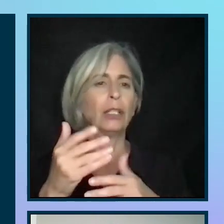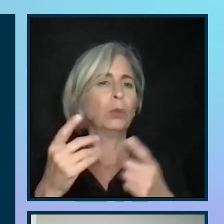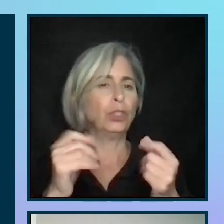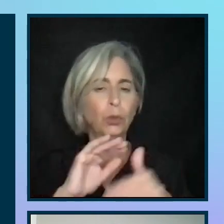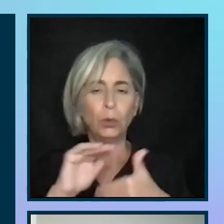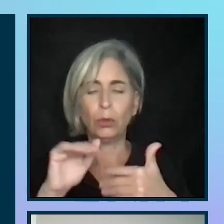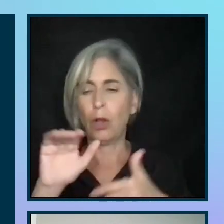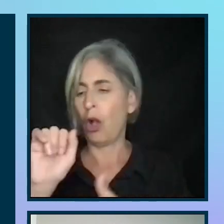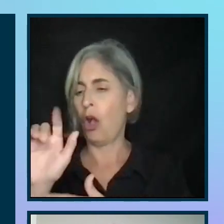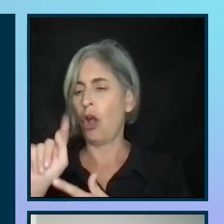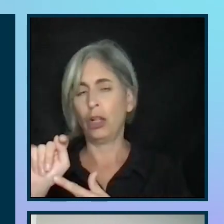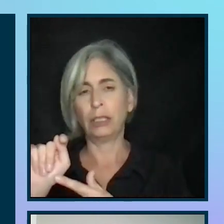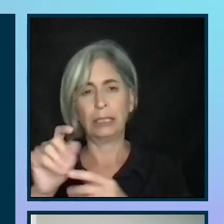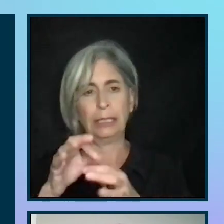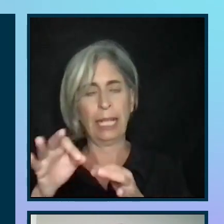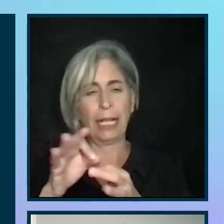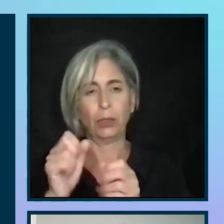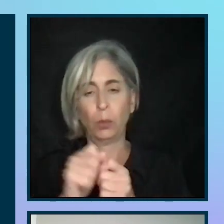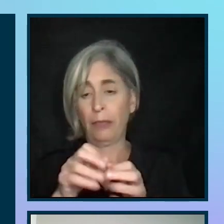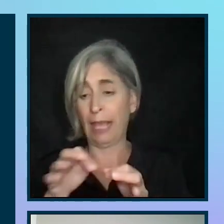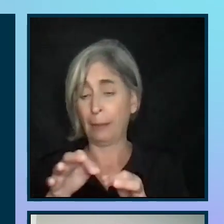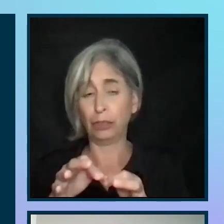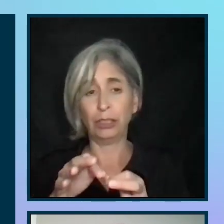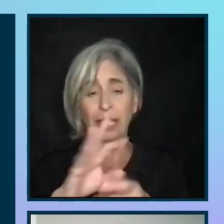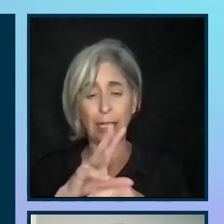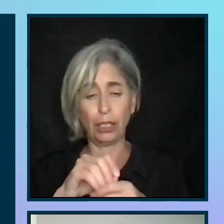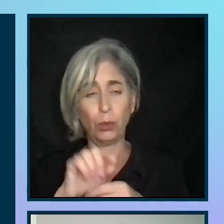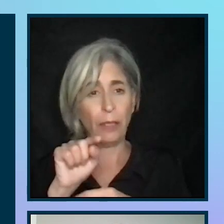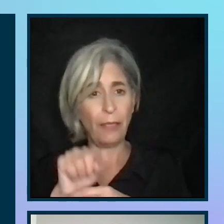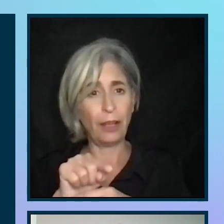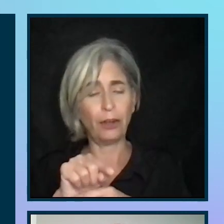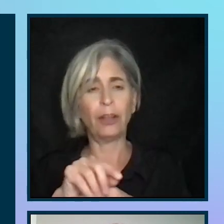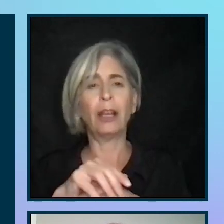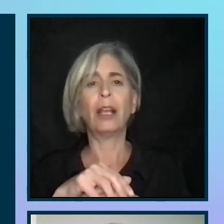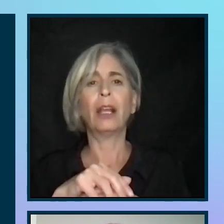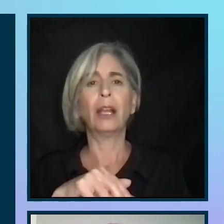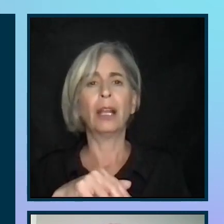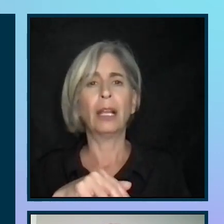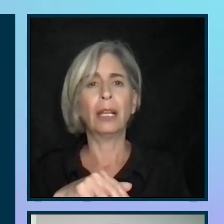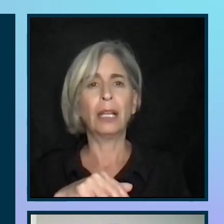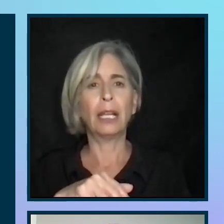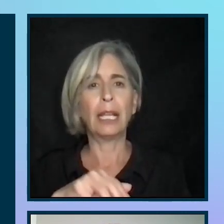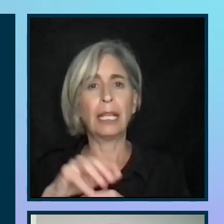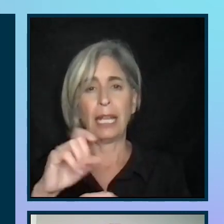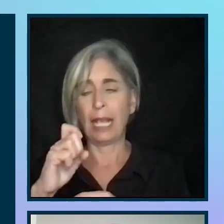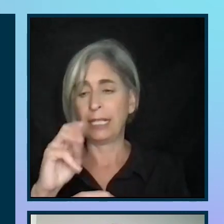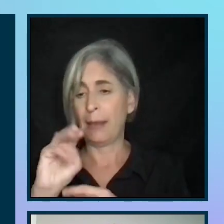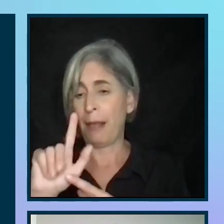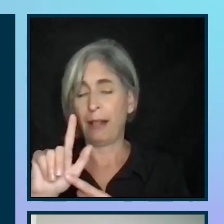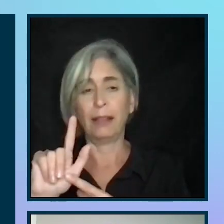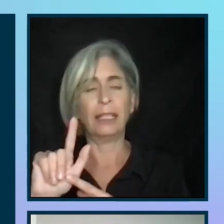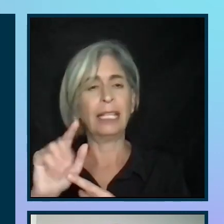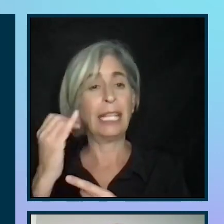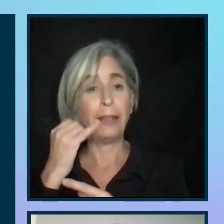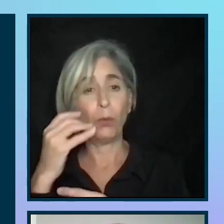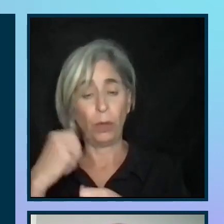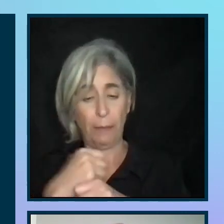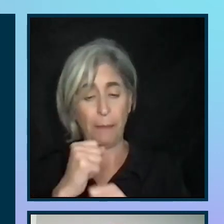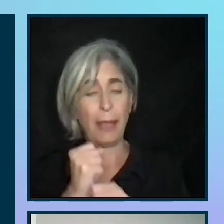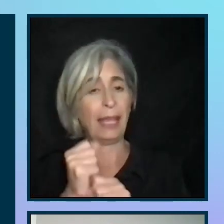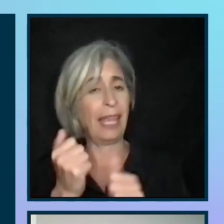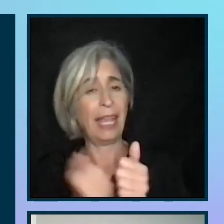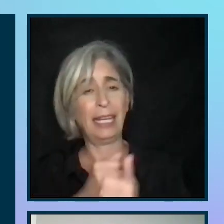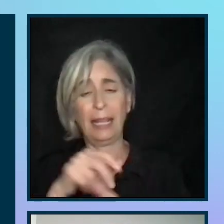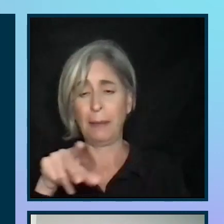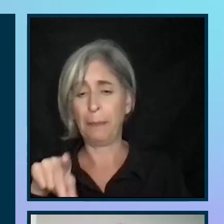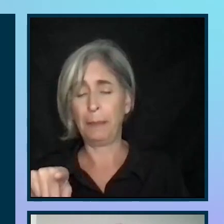text differentiation with the captions that's included inside that XML. When we produce any PDFs that are coming out at each